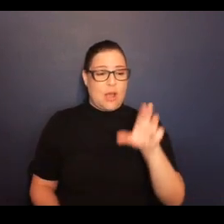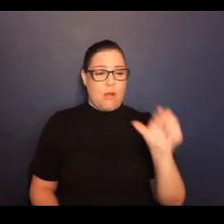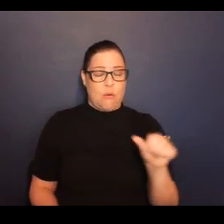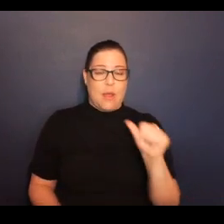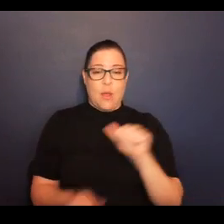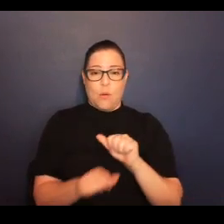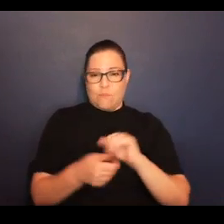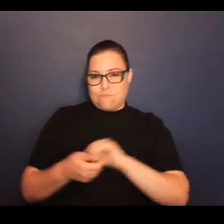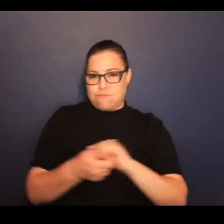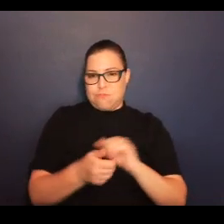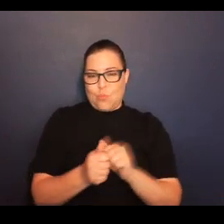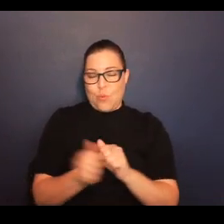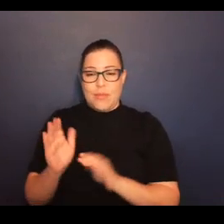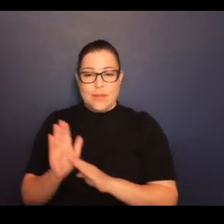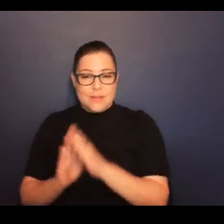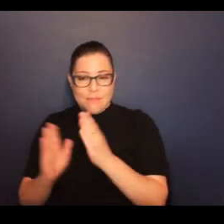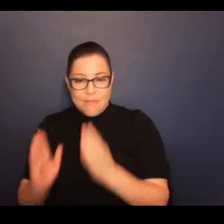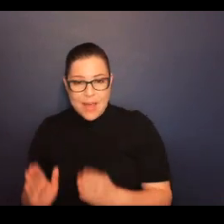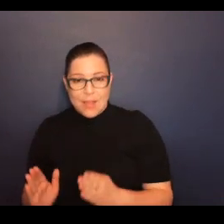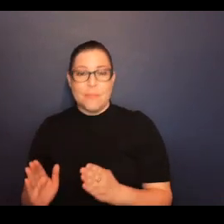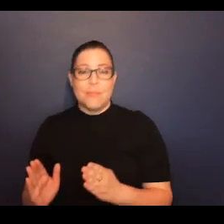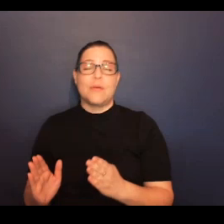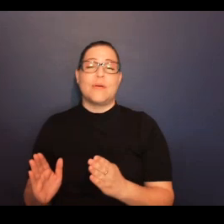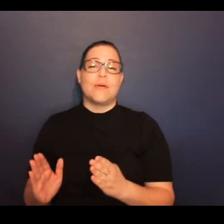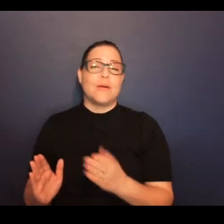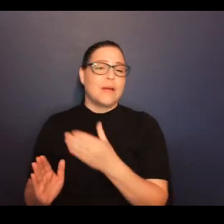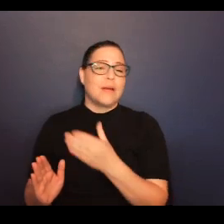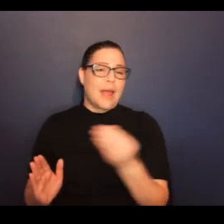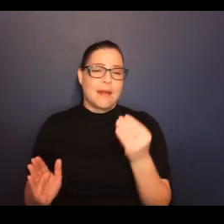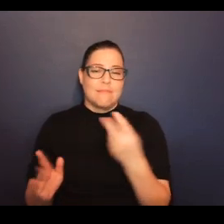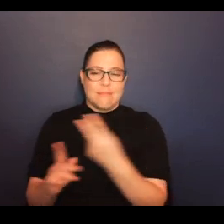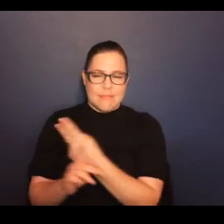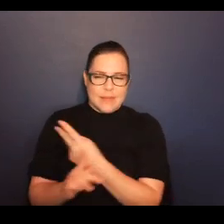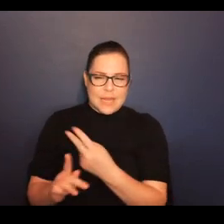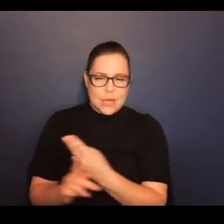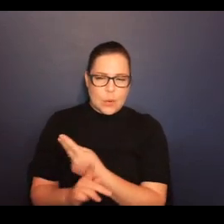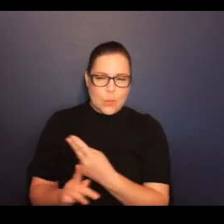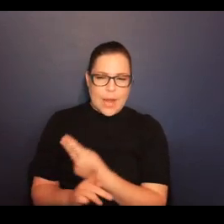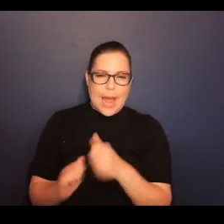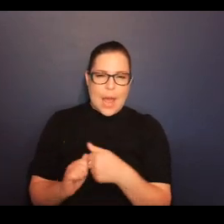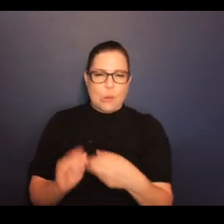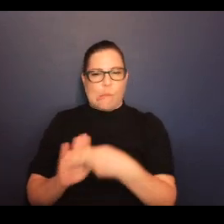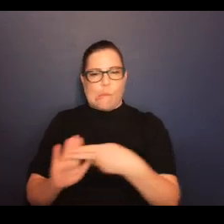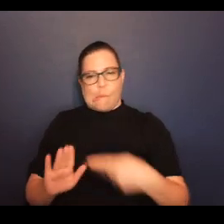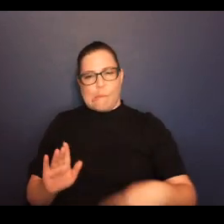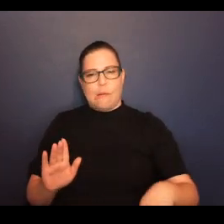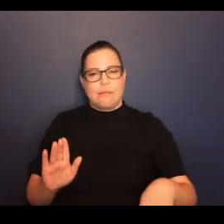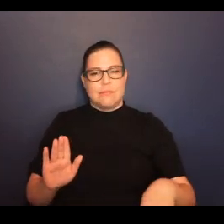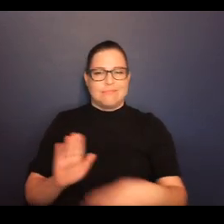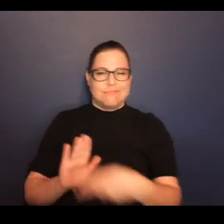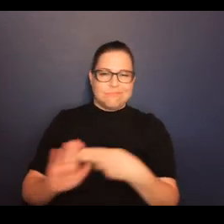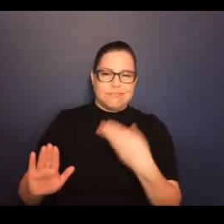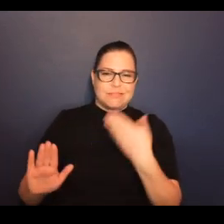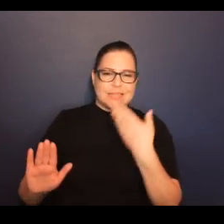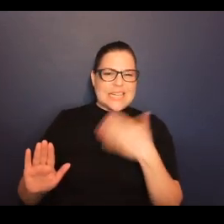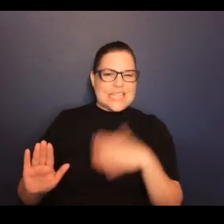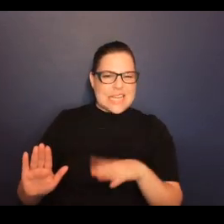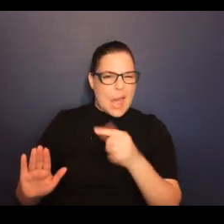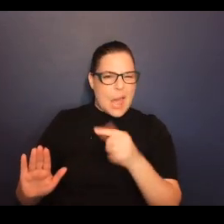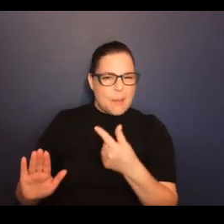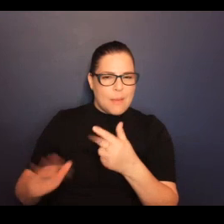the developers, my allegation, and they figure out a way to condemn the building. And then they get 75%